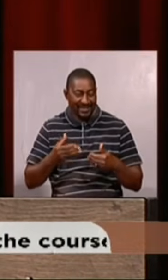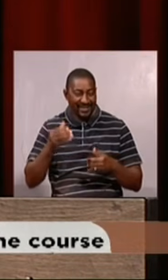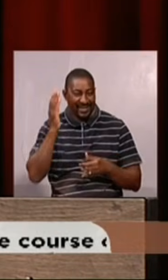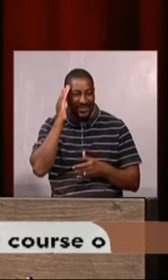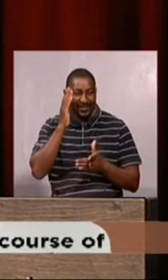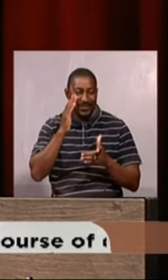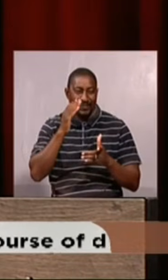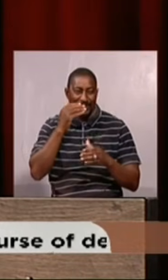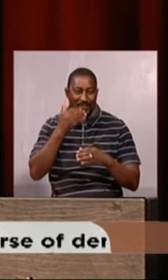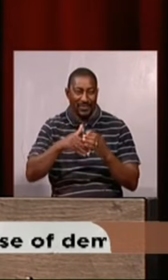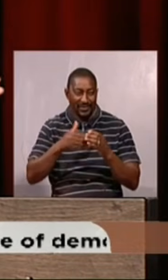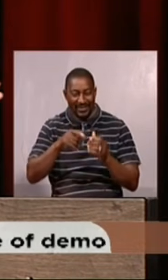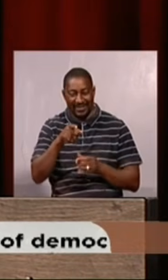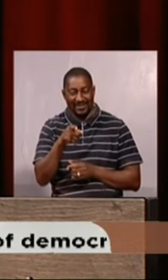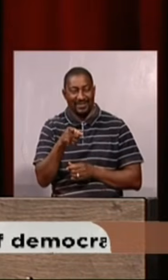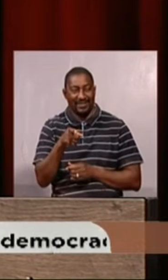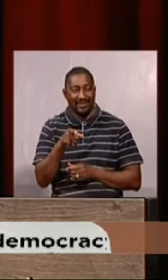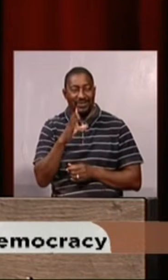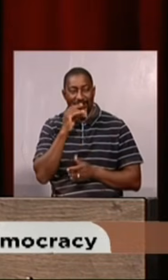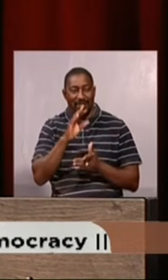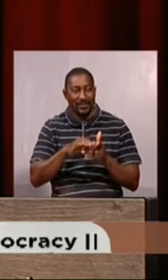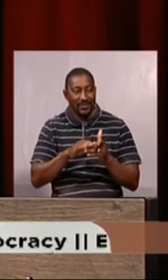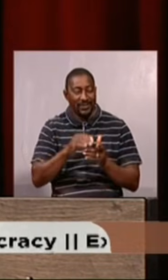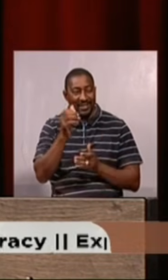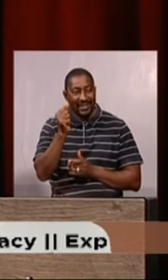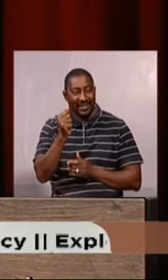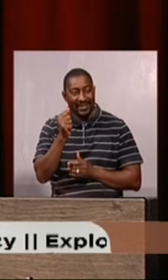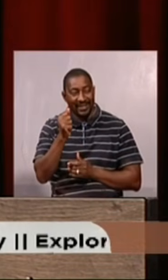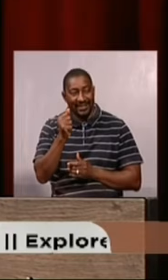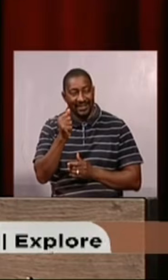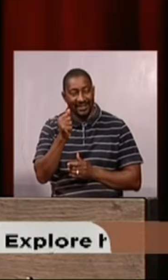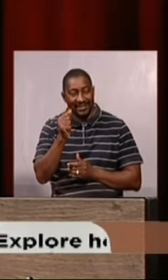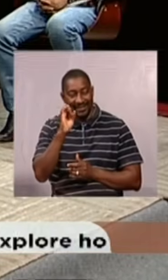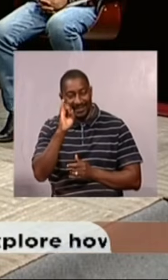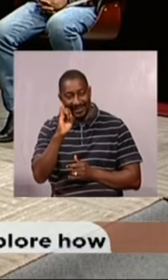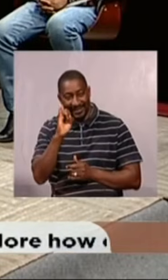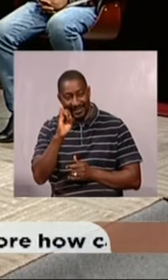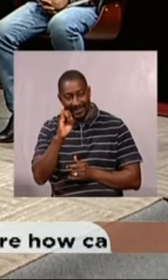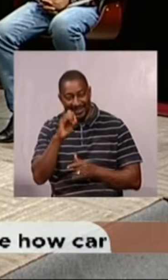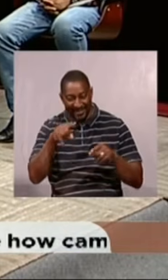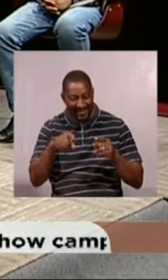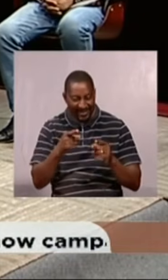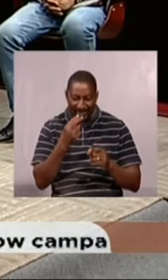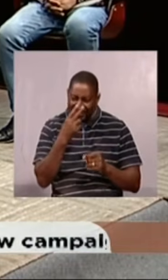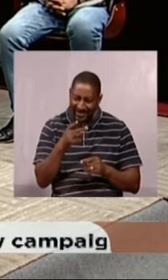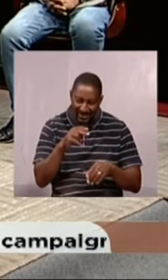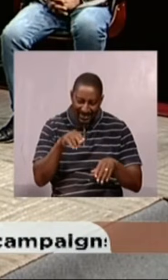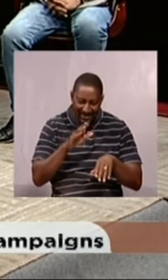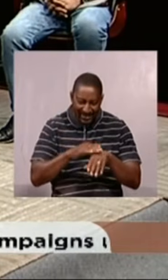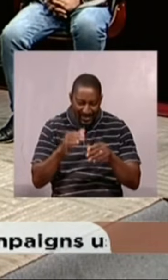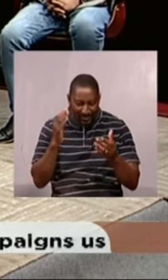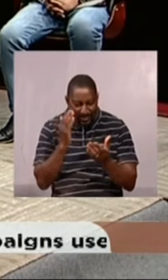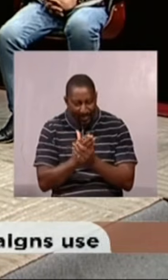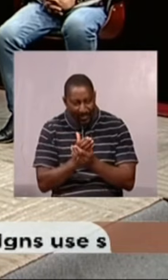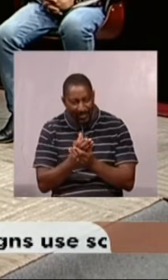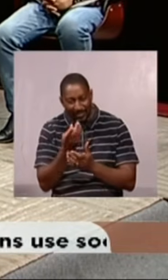of this news, and and when we talk about artificial intelligence, some of these things look so real that how do we even verify it?